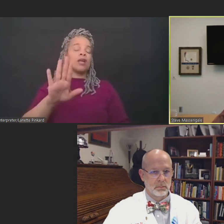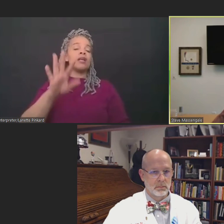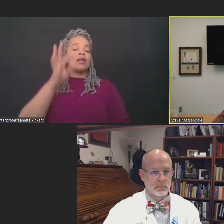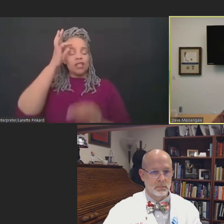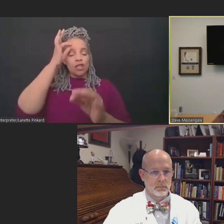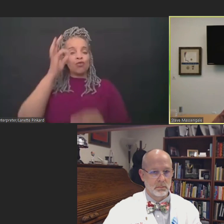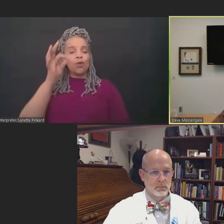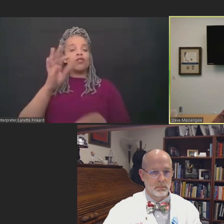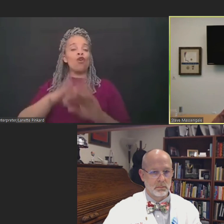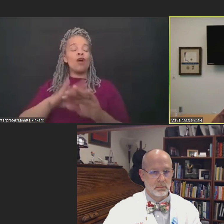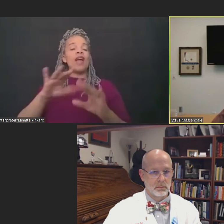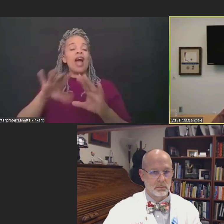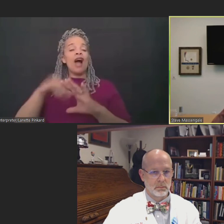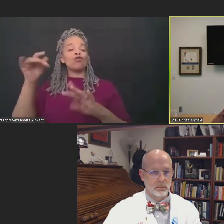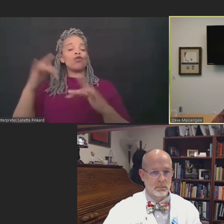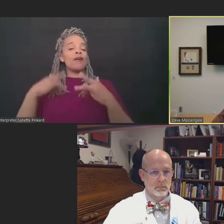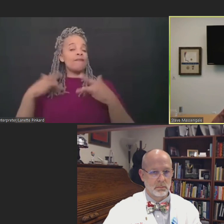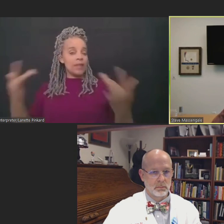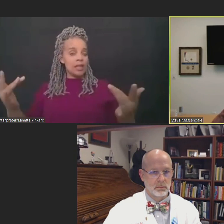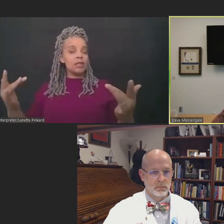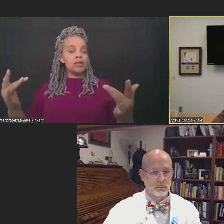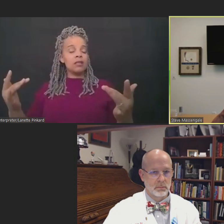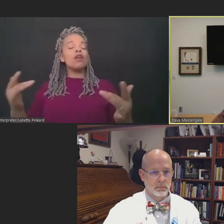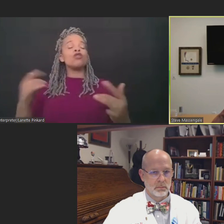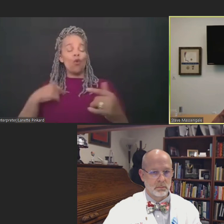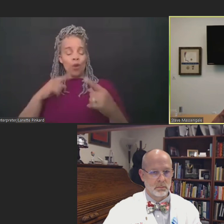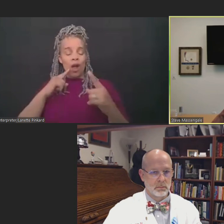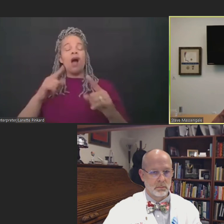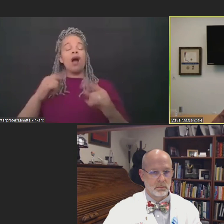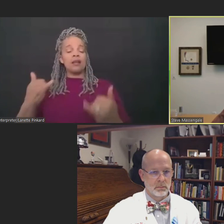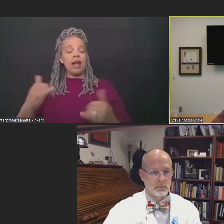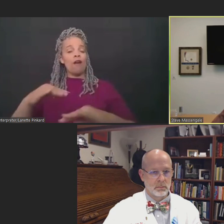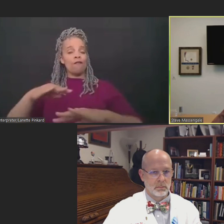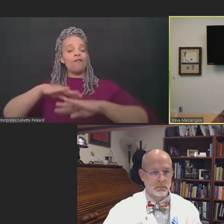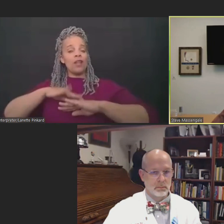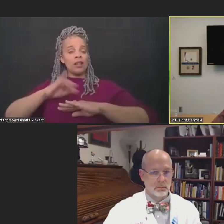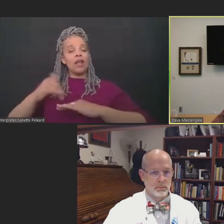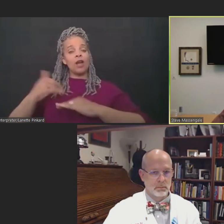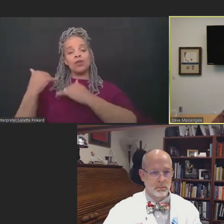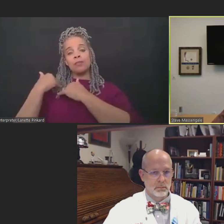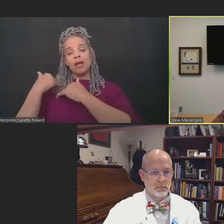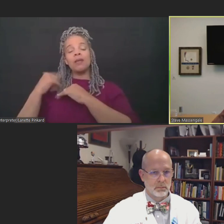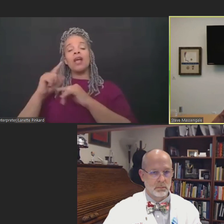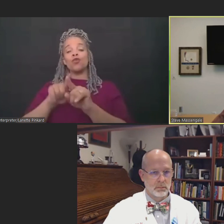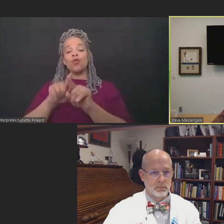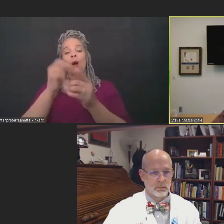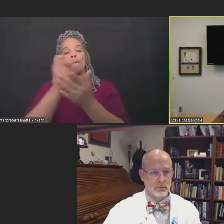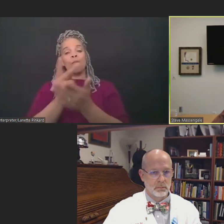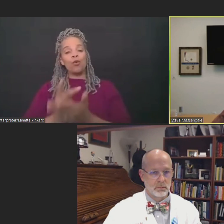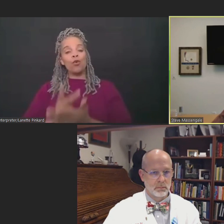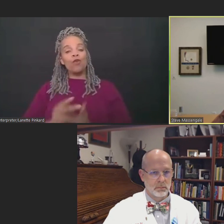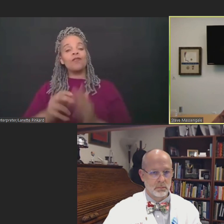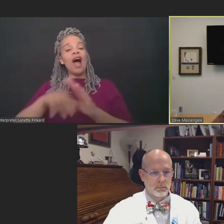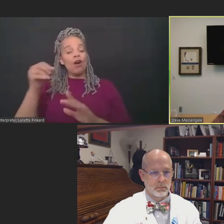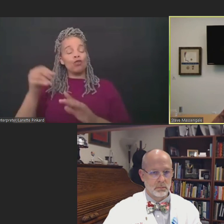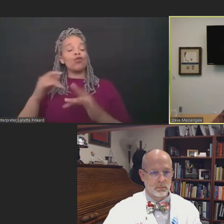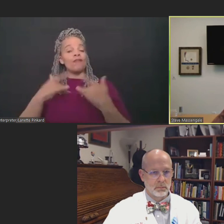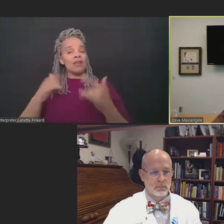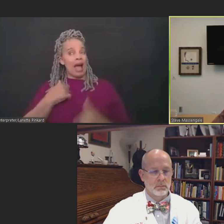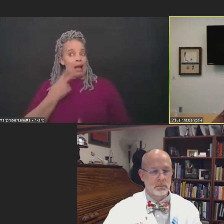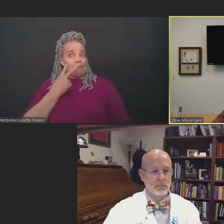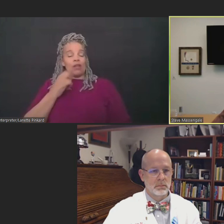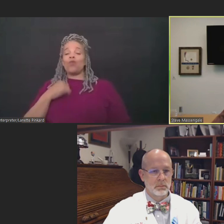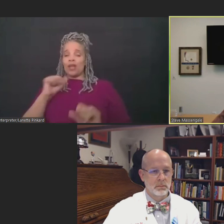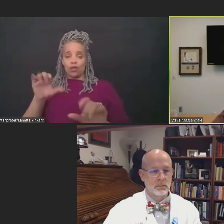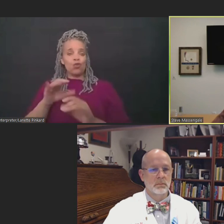And so we are fulfilling that responsibility as we approve these outdoor events. I believe that we can do this safely. We've